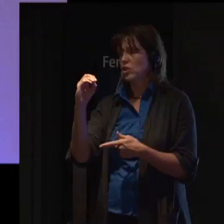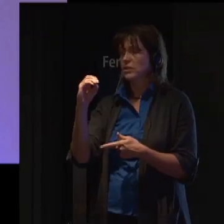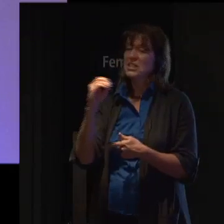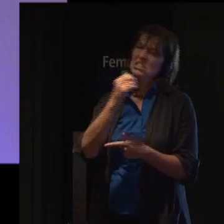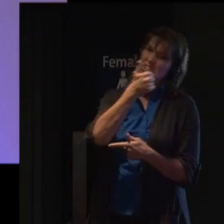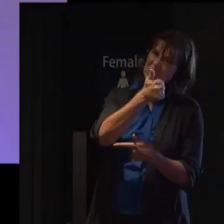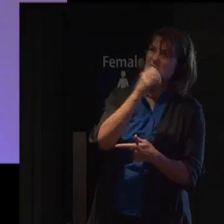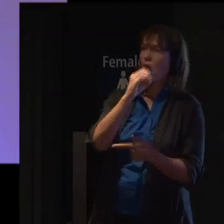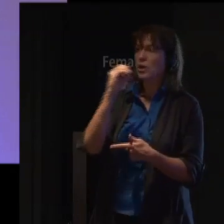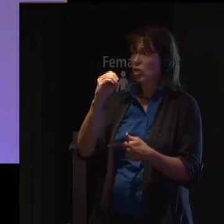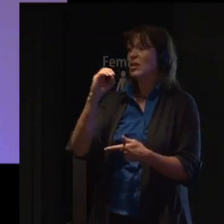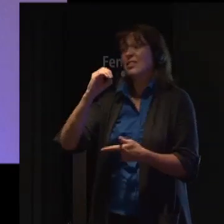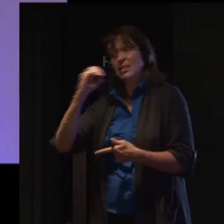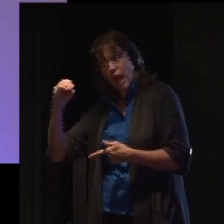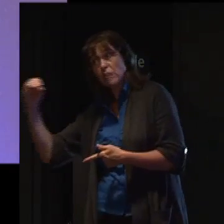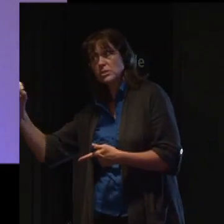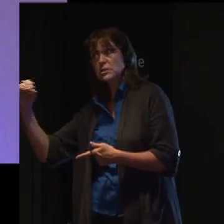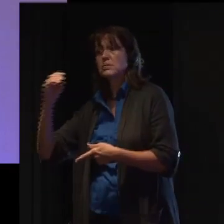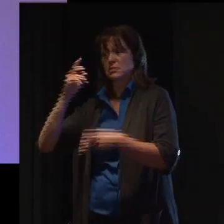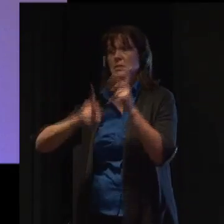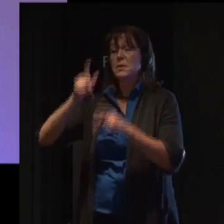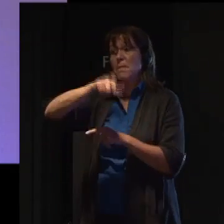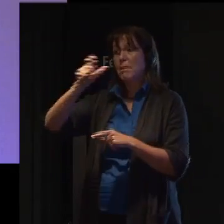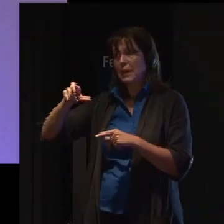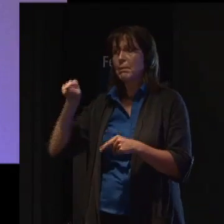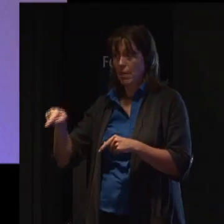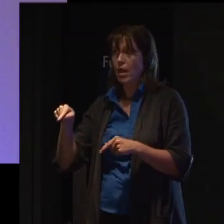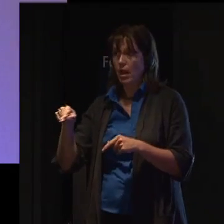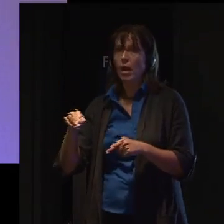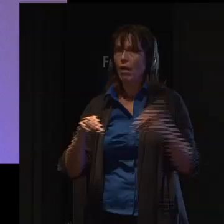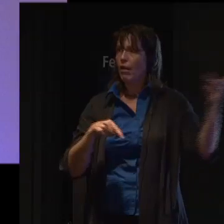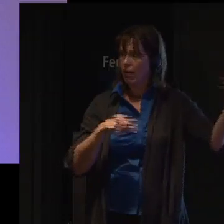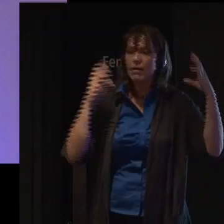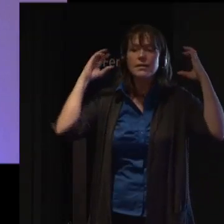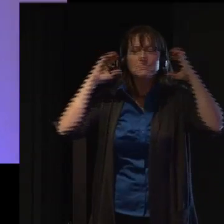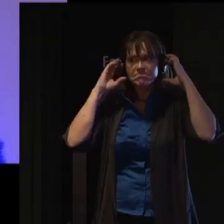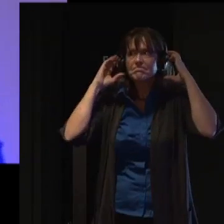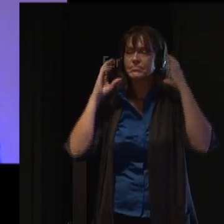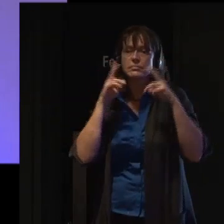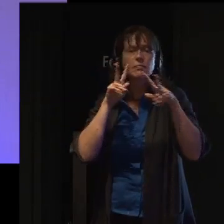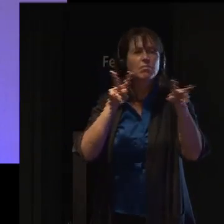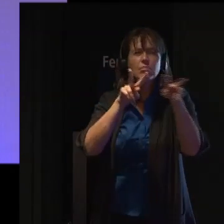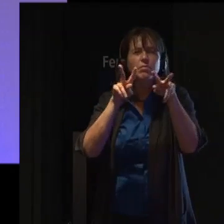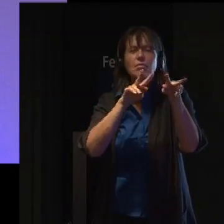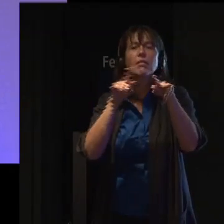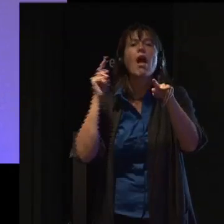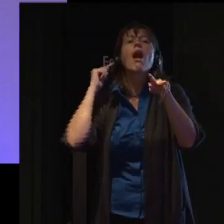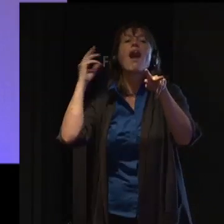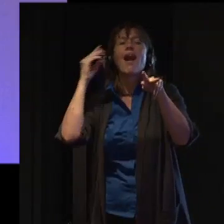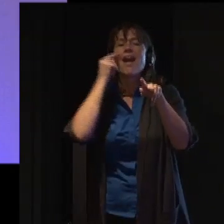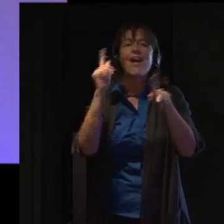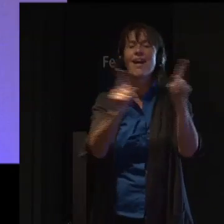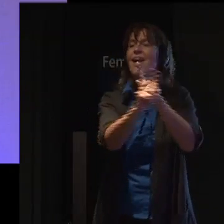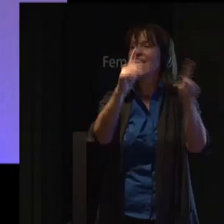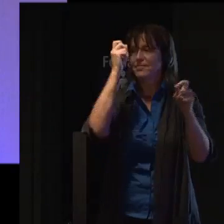600,000 people who are using our service. Just like to inform you about what I'm